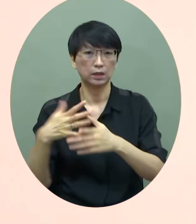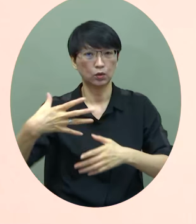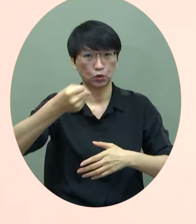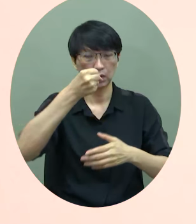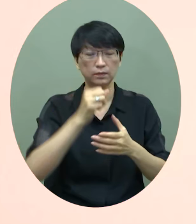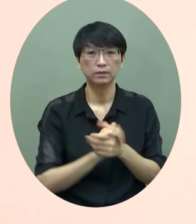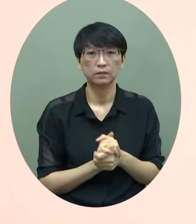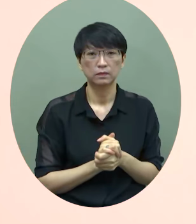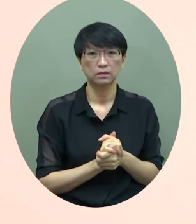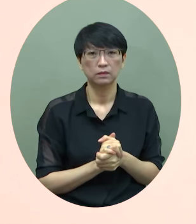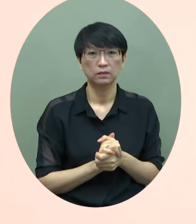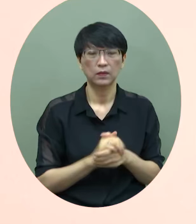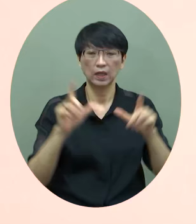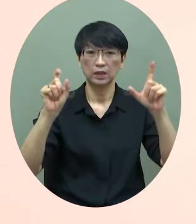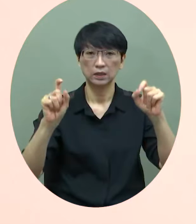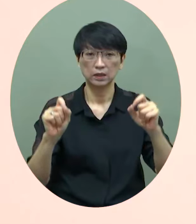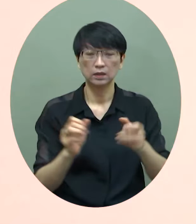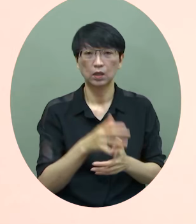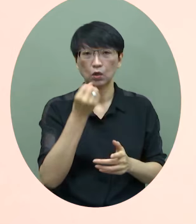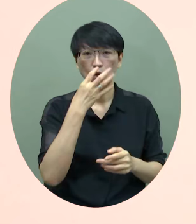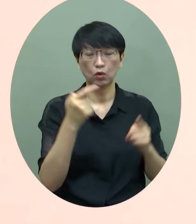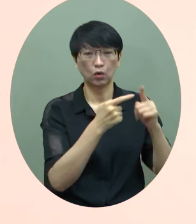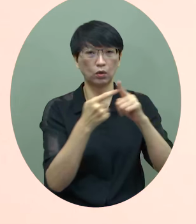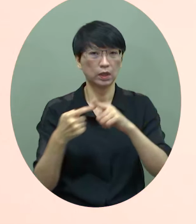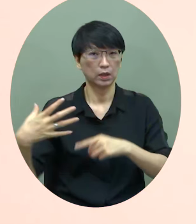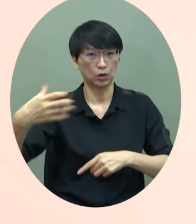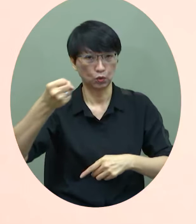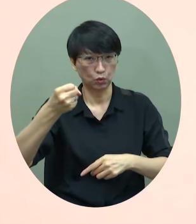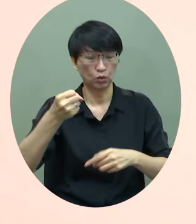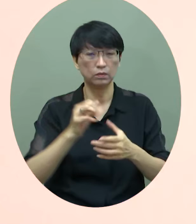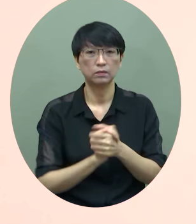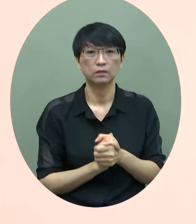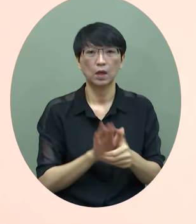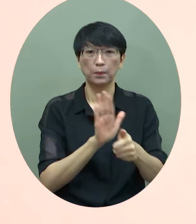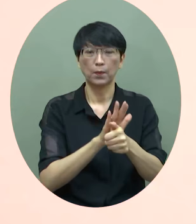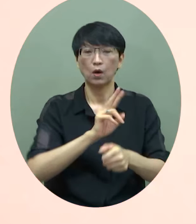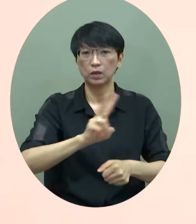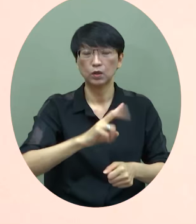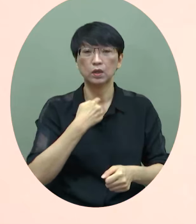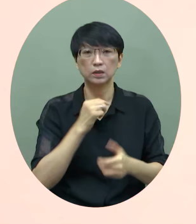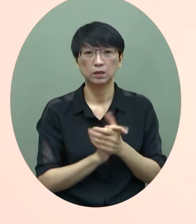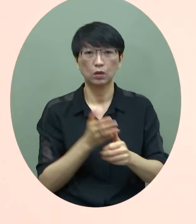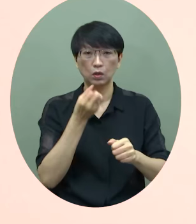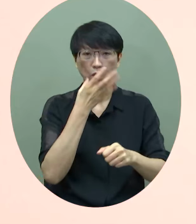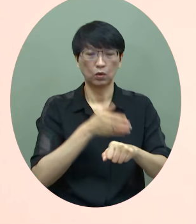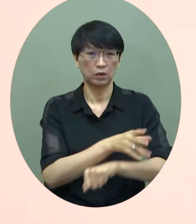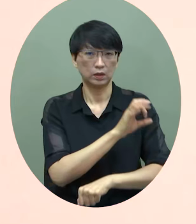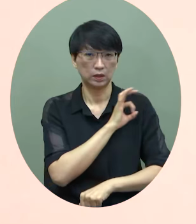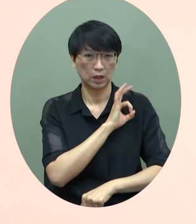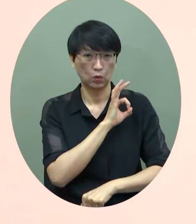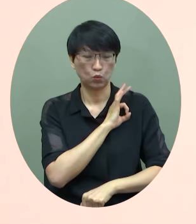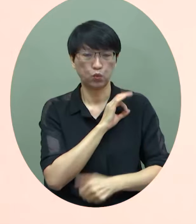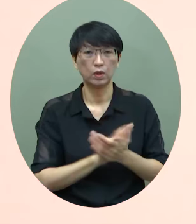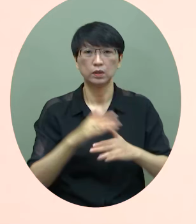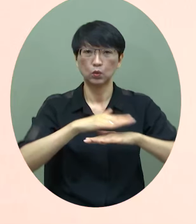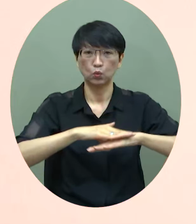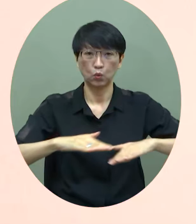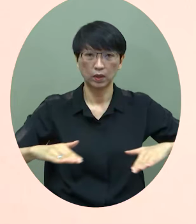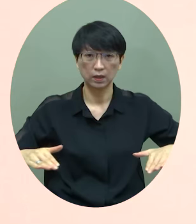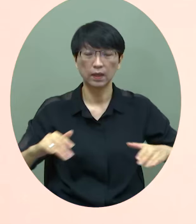of the Hong Kong people and also to ensure law and order and stability in Hong Kong society. So my answer to your first